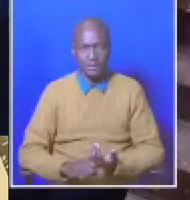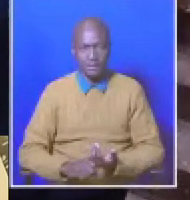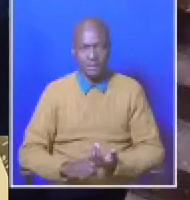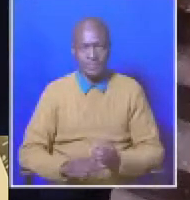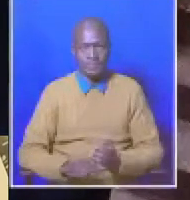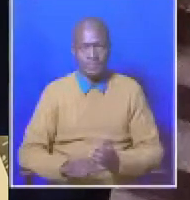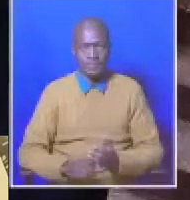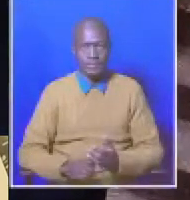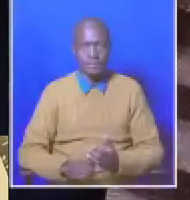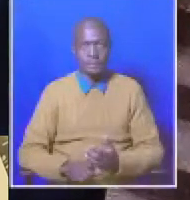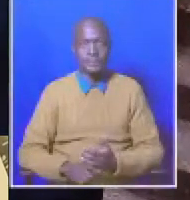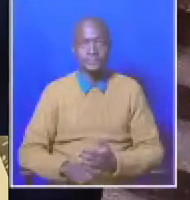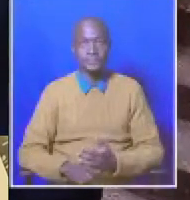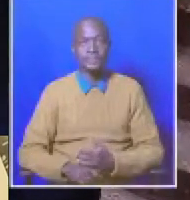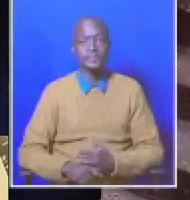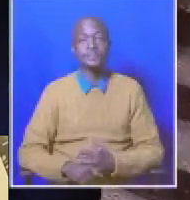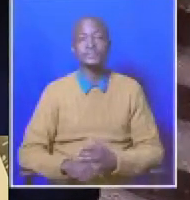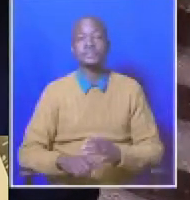Honorable Chairperson,